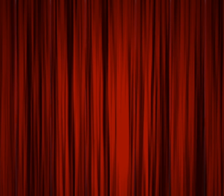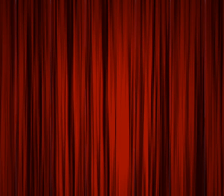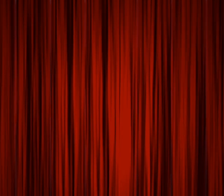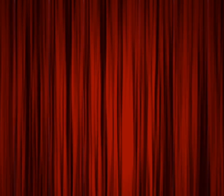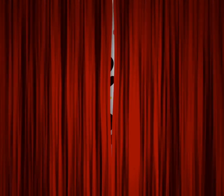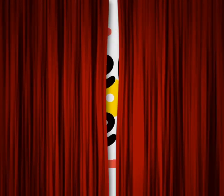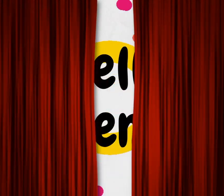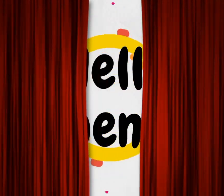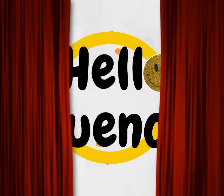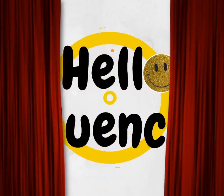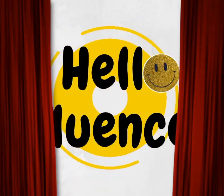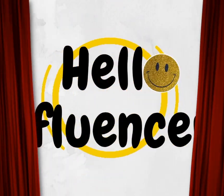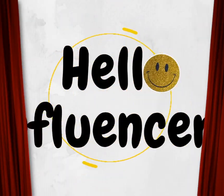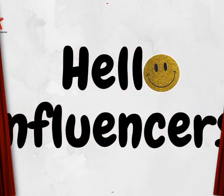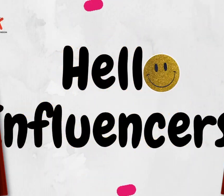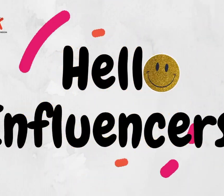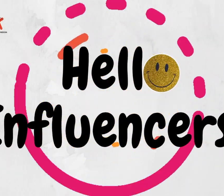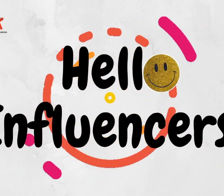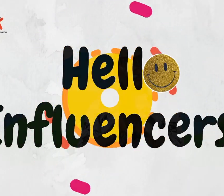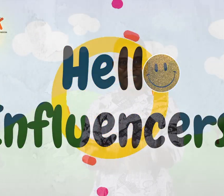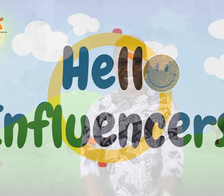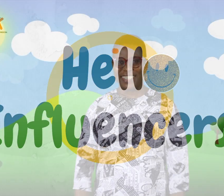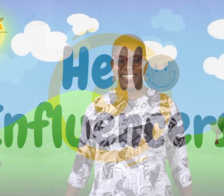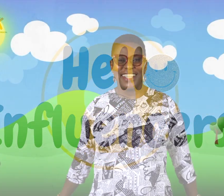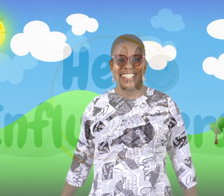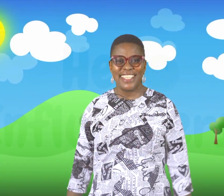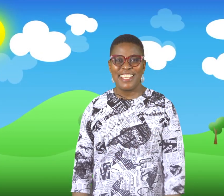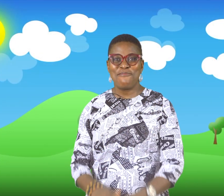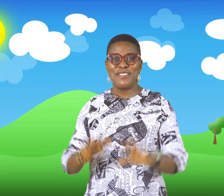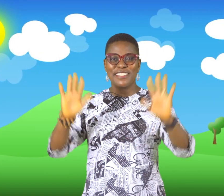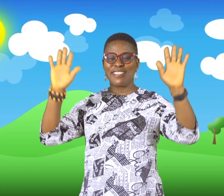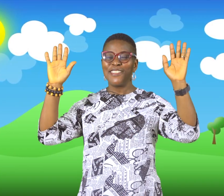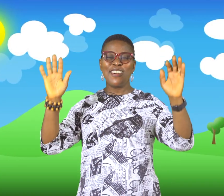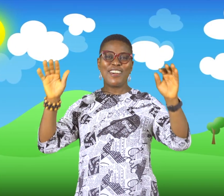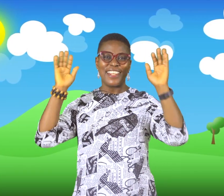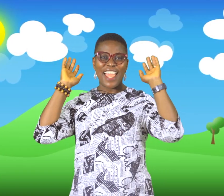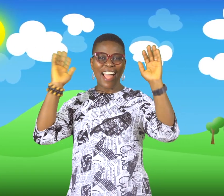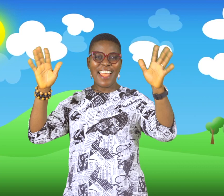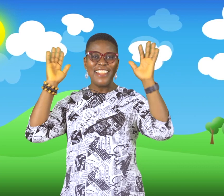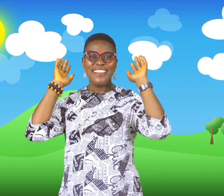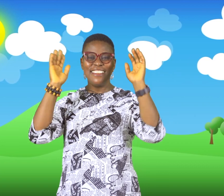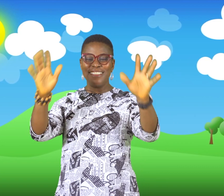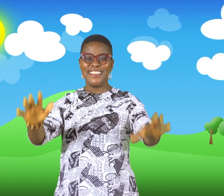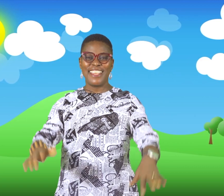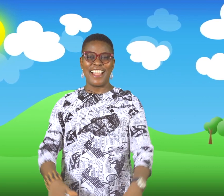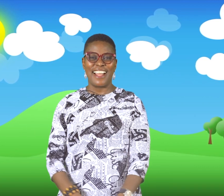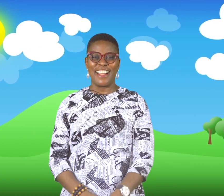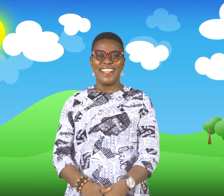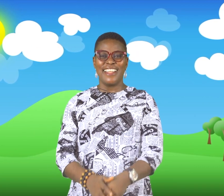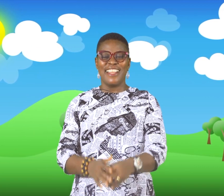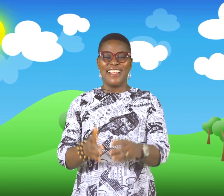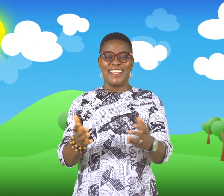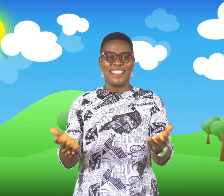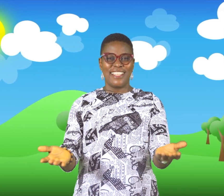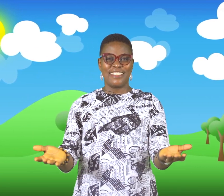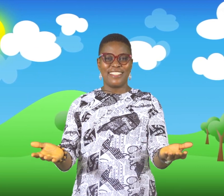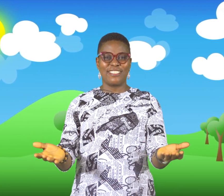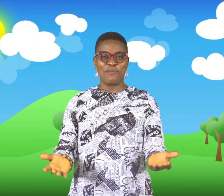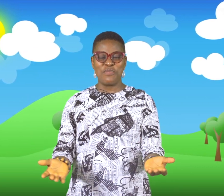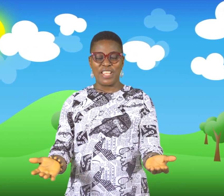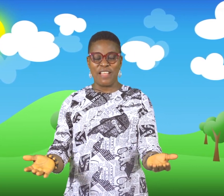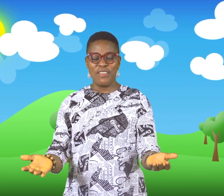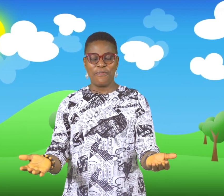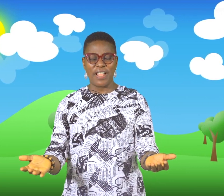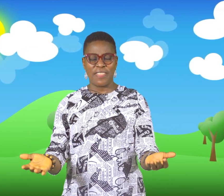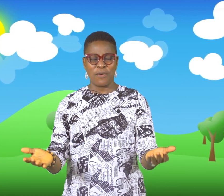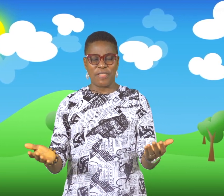Good morning and happy Sunday, all of you. Yeah, praise the Lord. Hallelujah. Let's say a